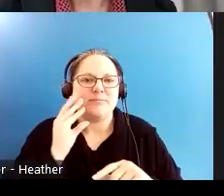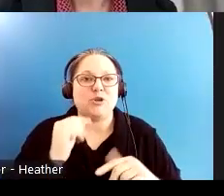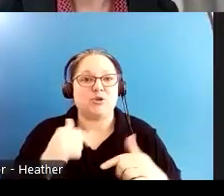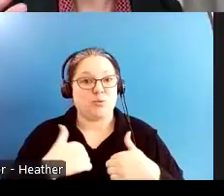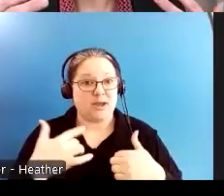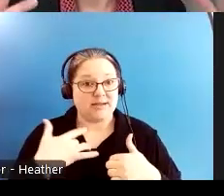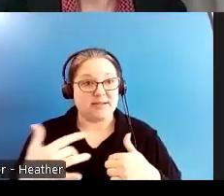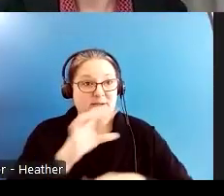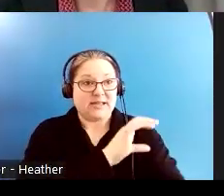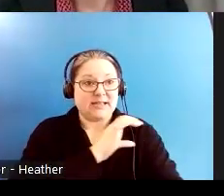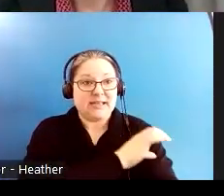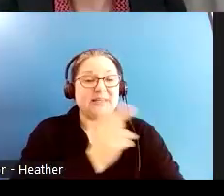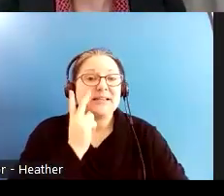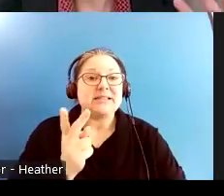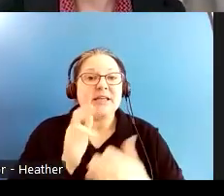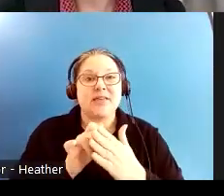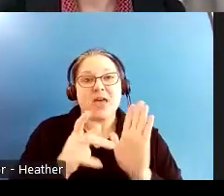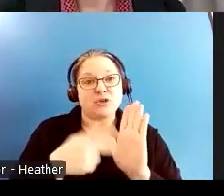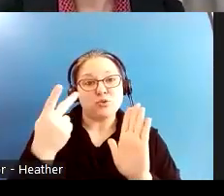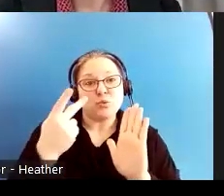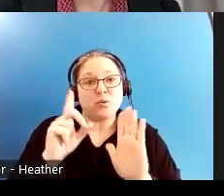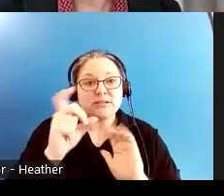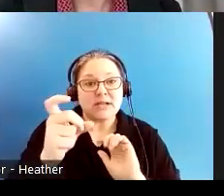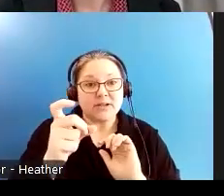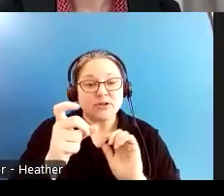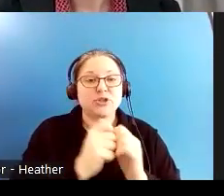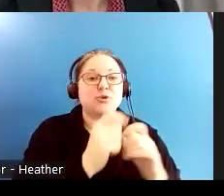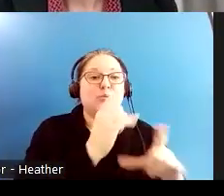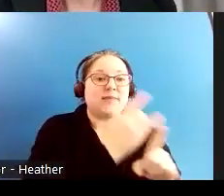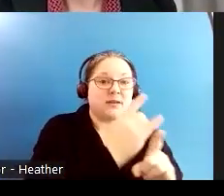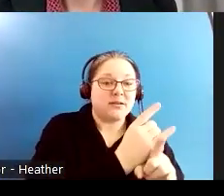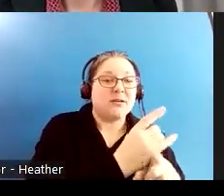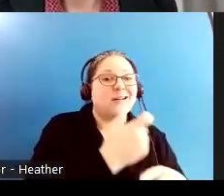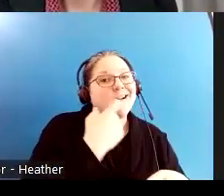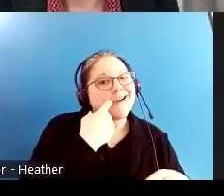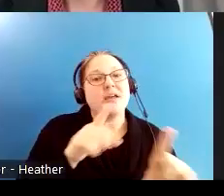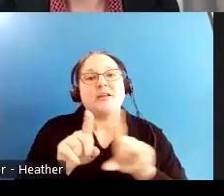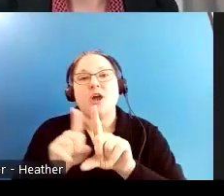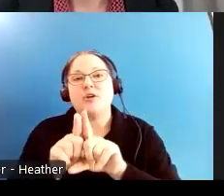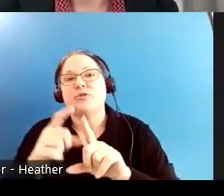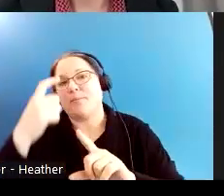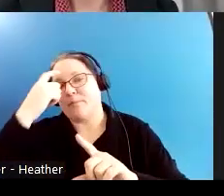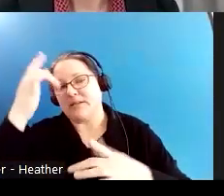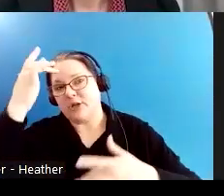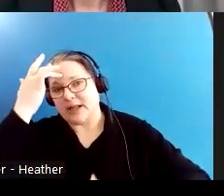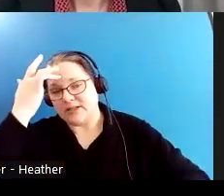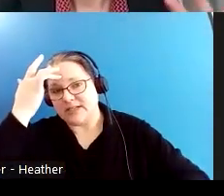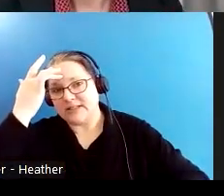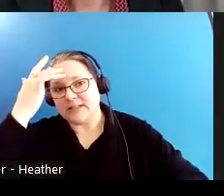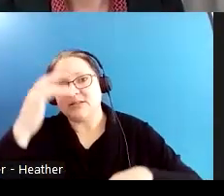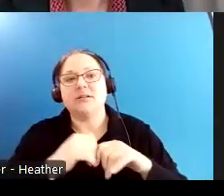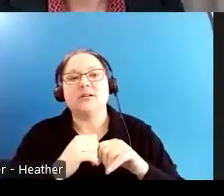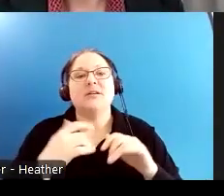often see is this idea of a dual diagnosis, both a substance use disorder and major mental illness, and